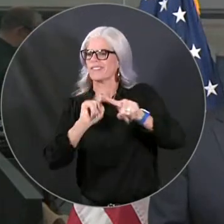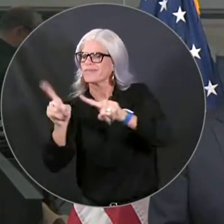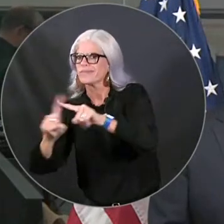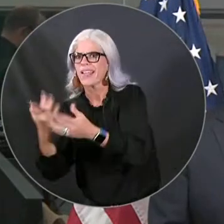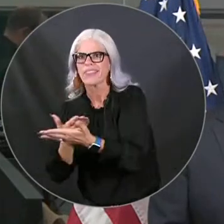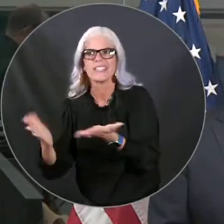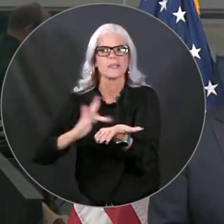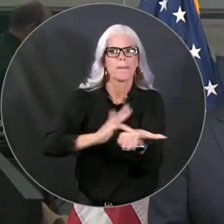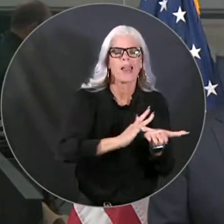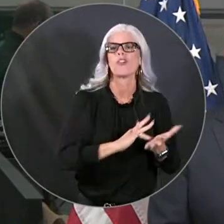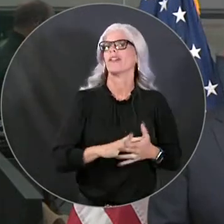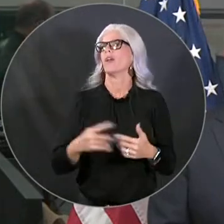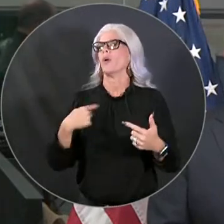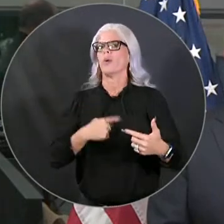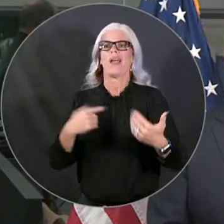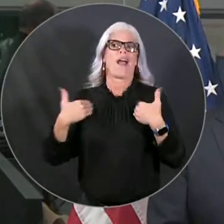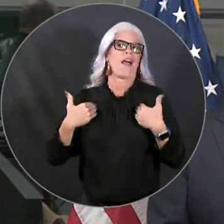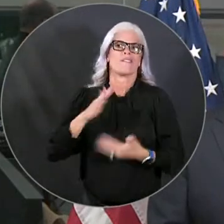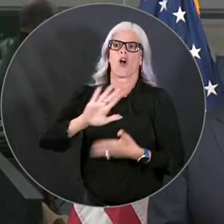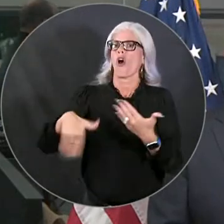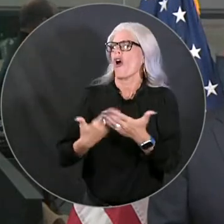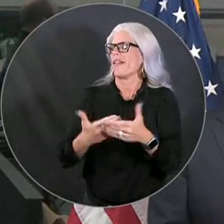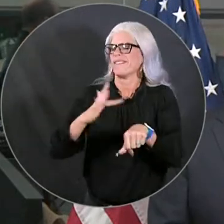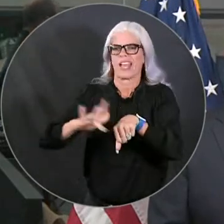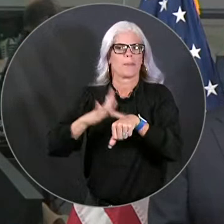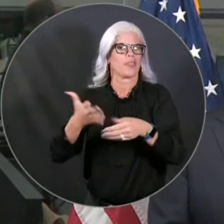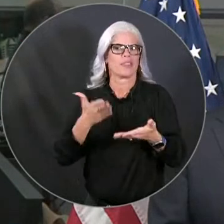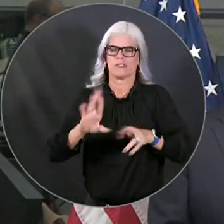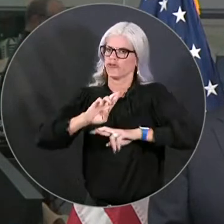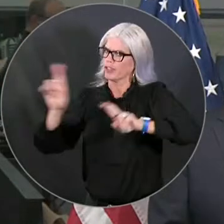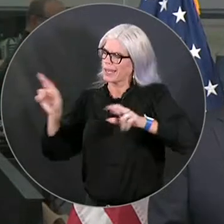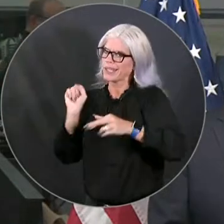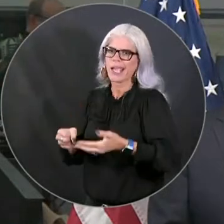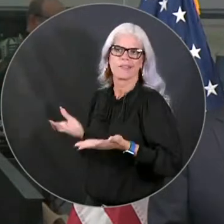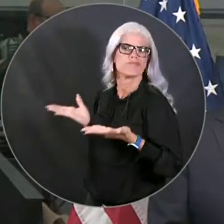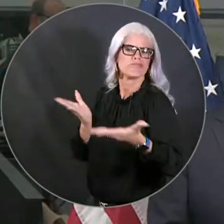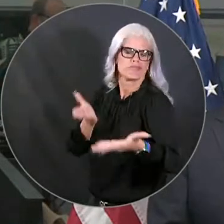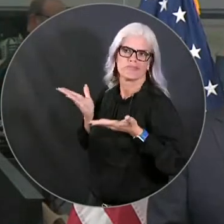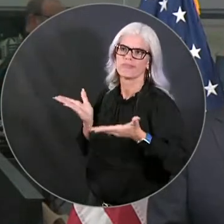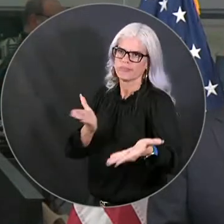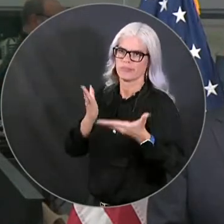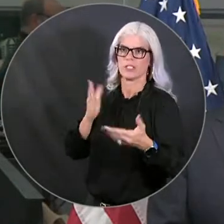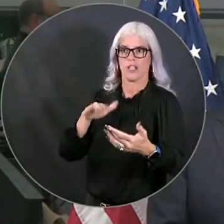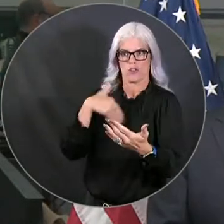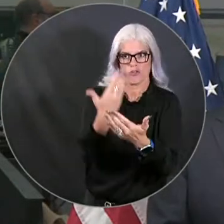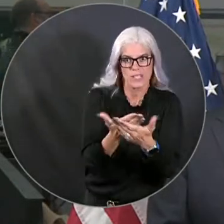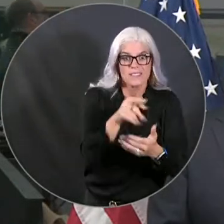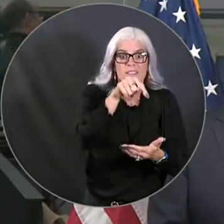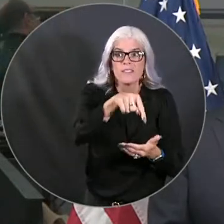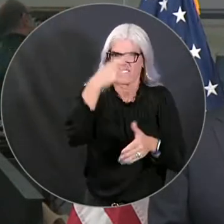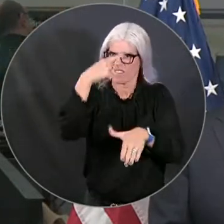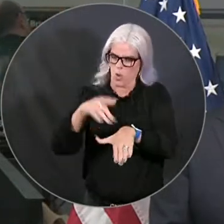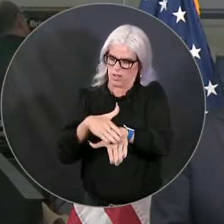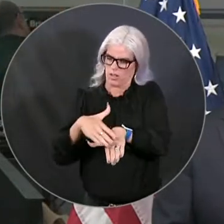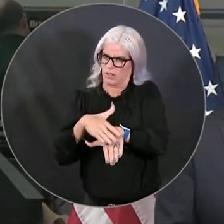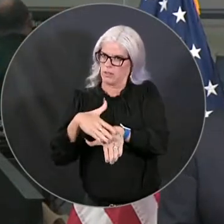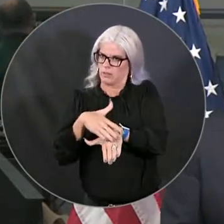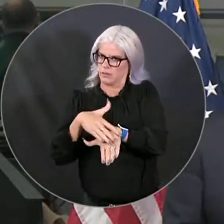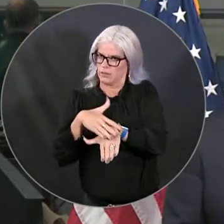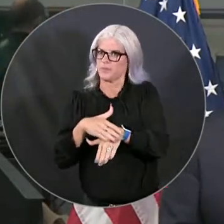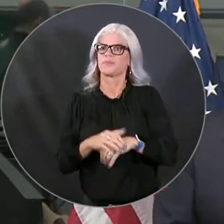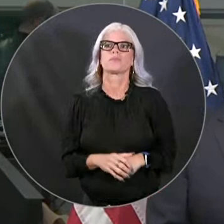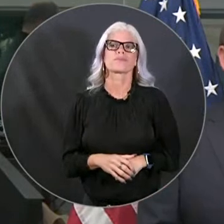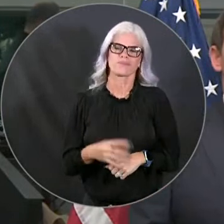that all the available resources can get to the residents as quickly as possible. We are obviously in a situation now